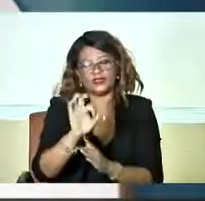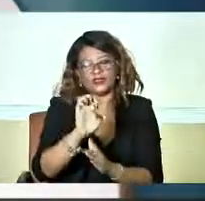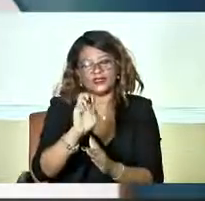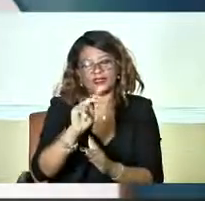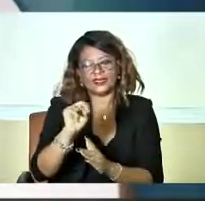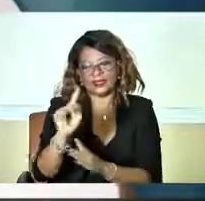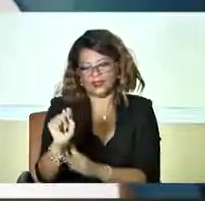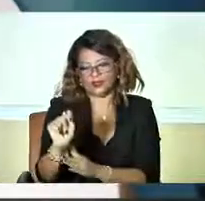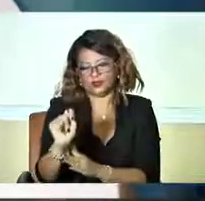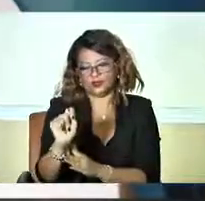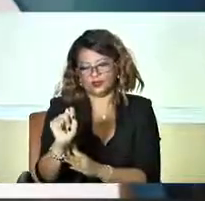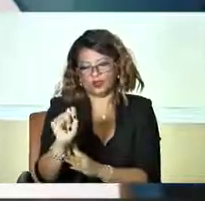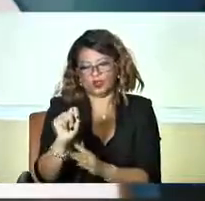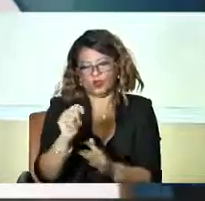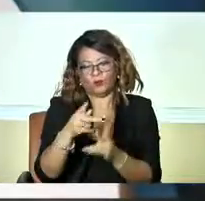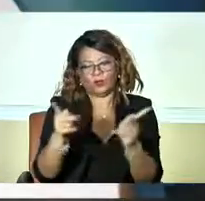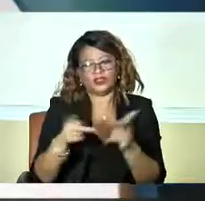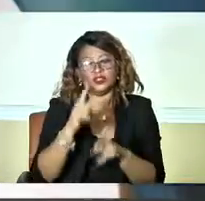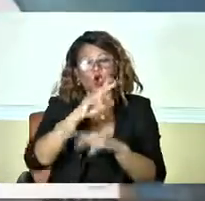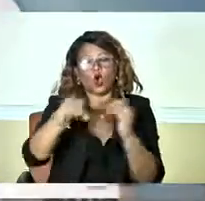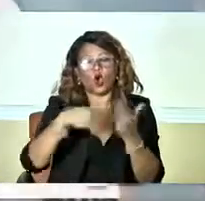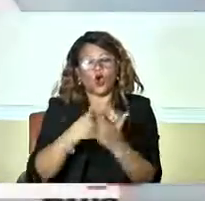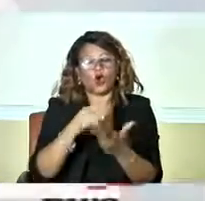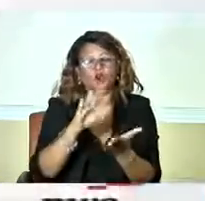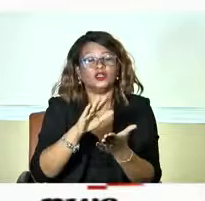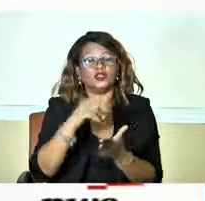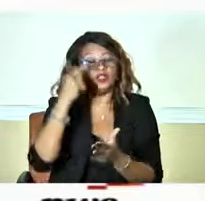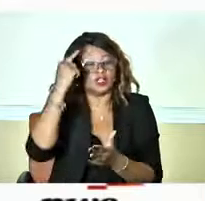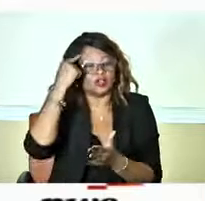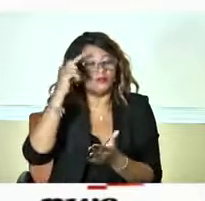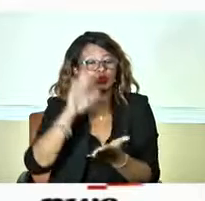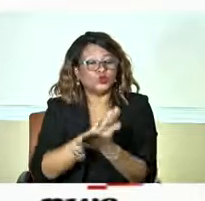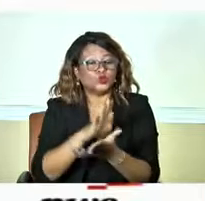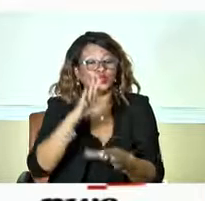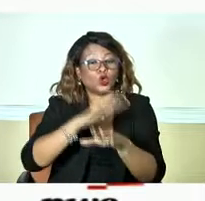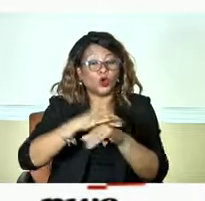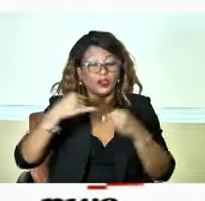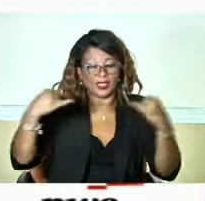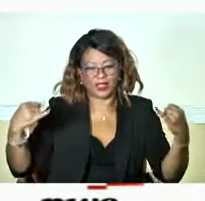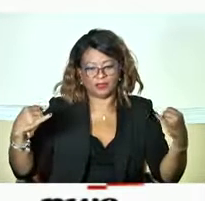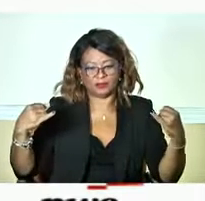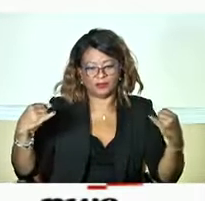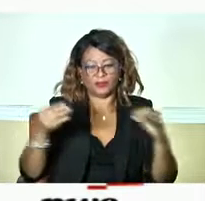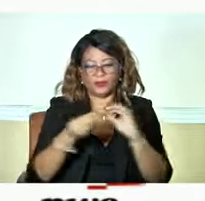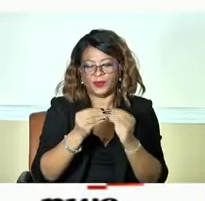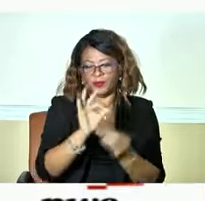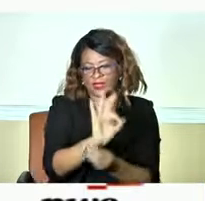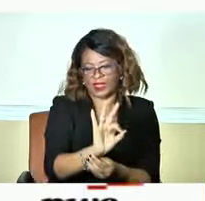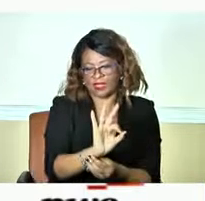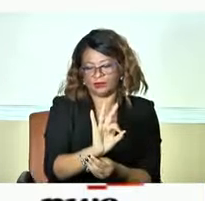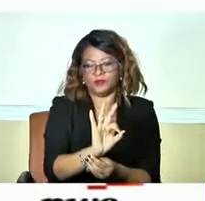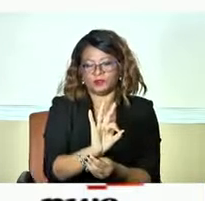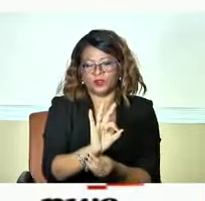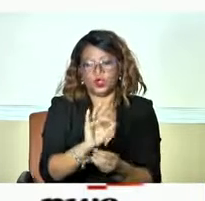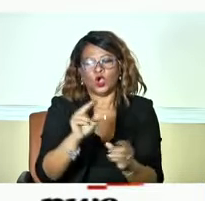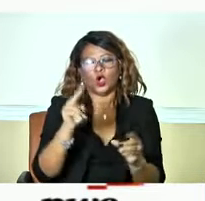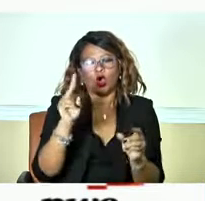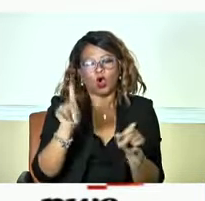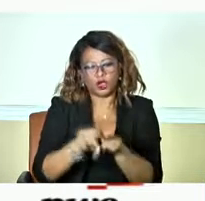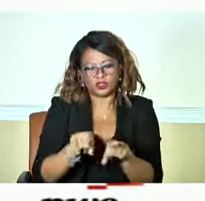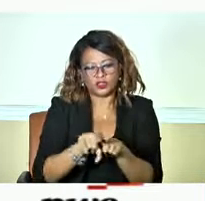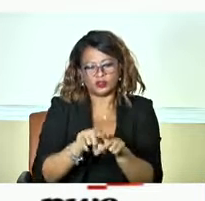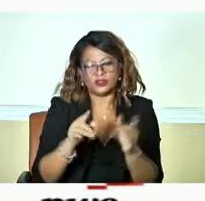eNet, which is placing all government schools online. 9, we have also been